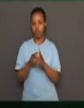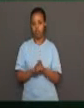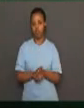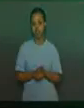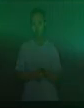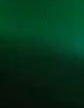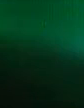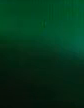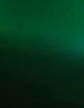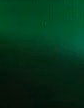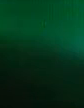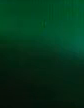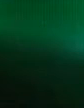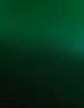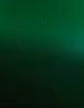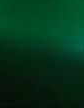Begin.